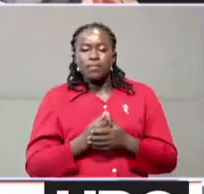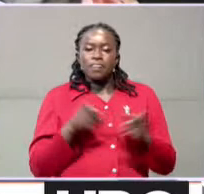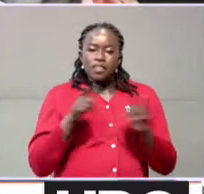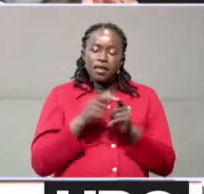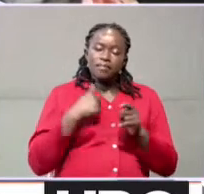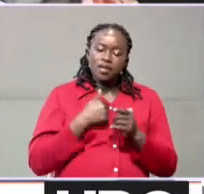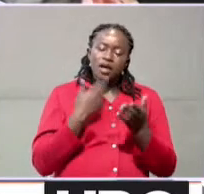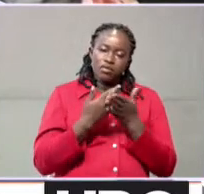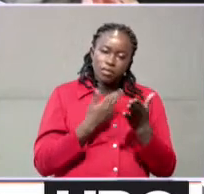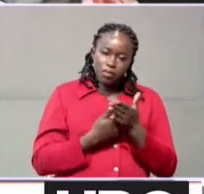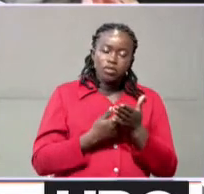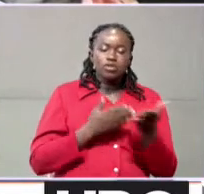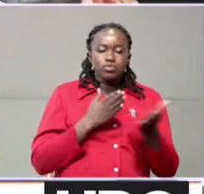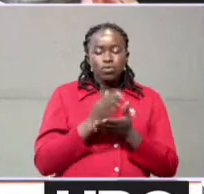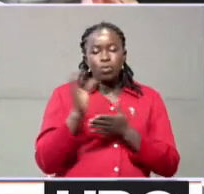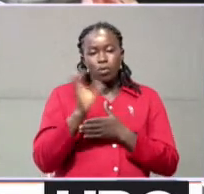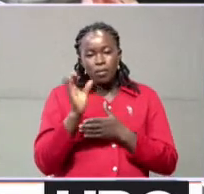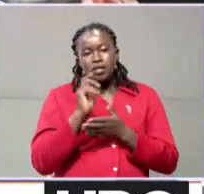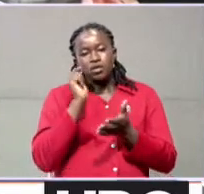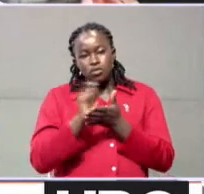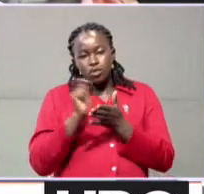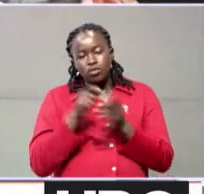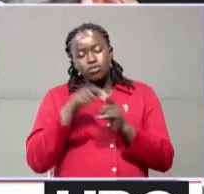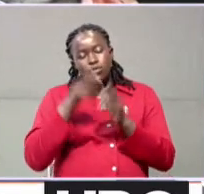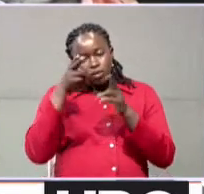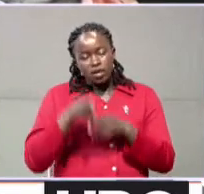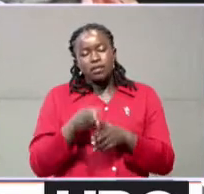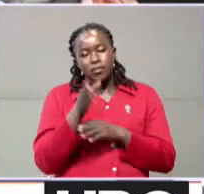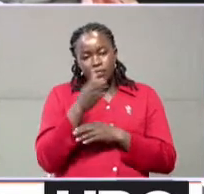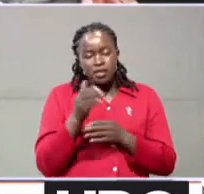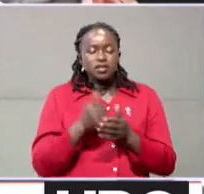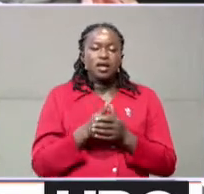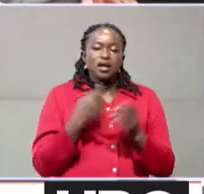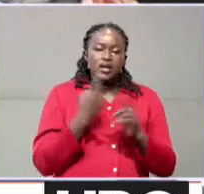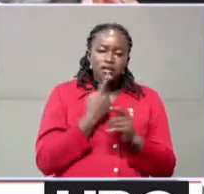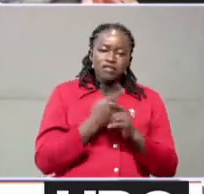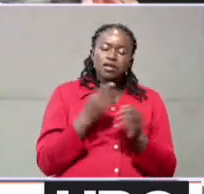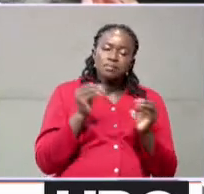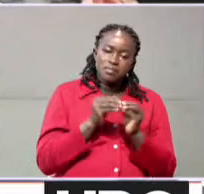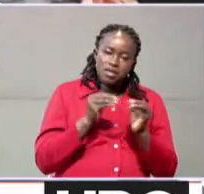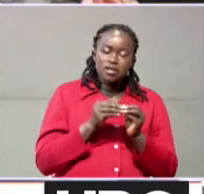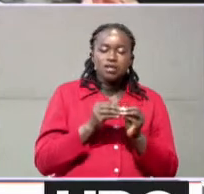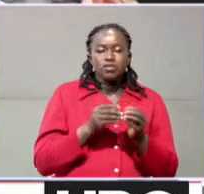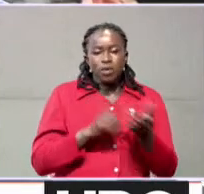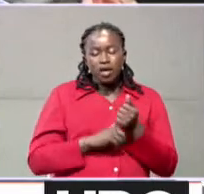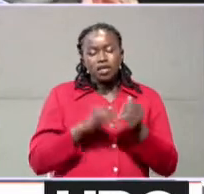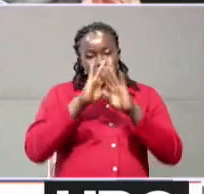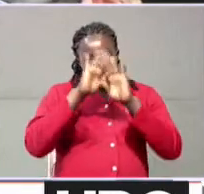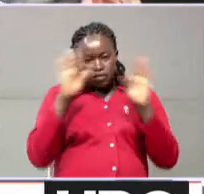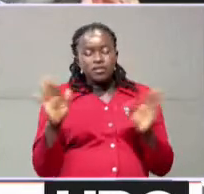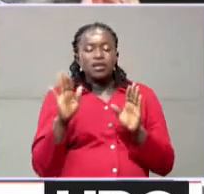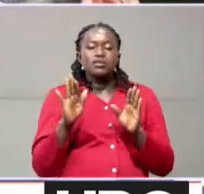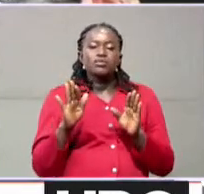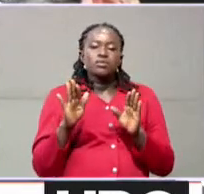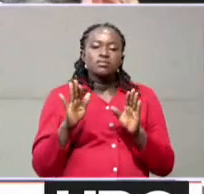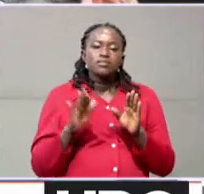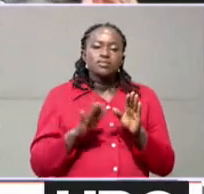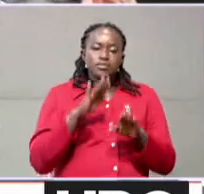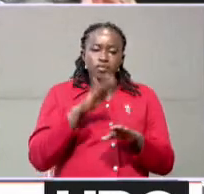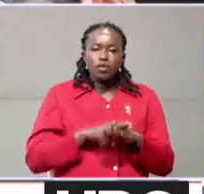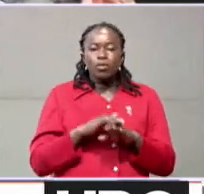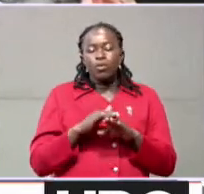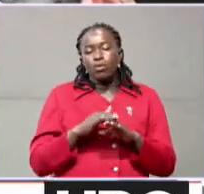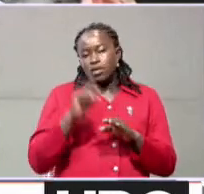report that whereas the committee wrote to the honor minister scheduling meetings to receive clarifications on the on the